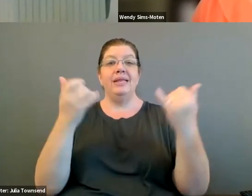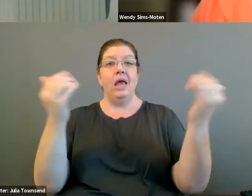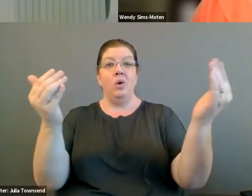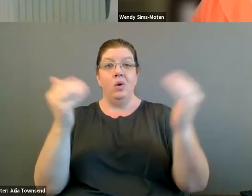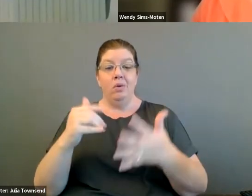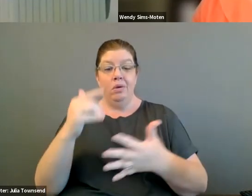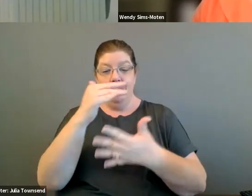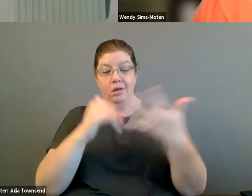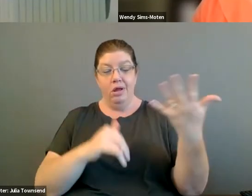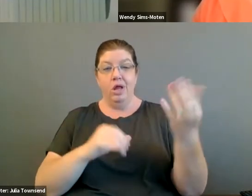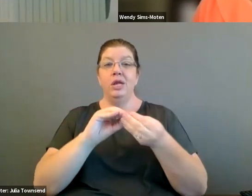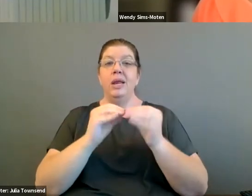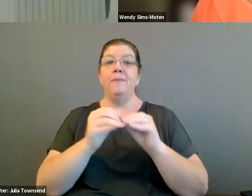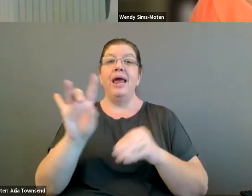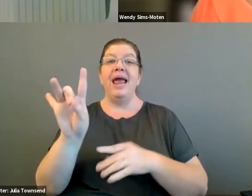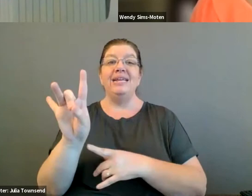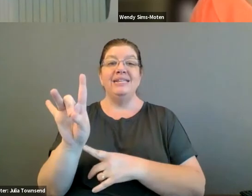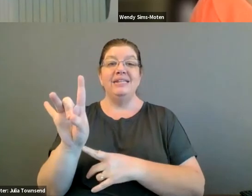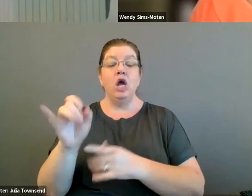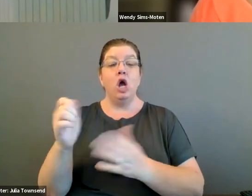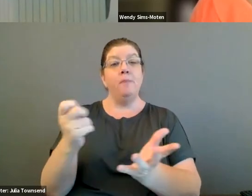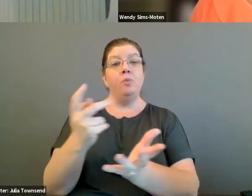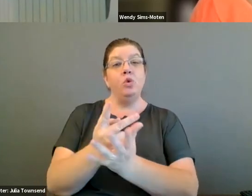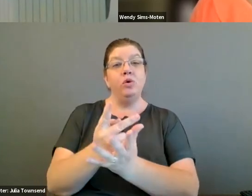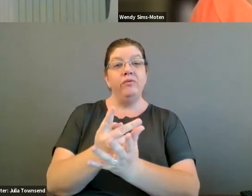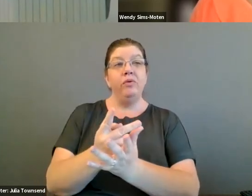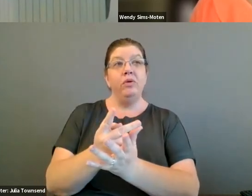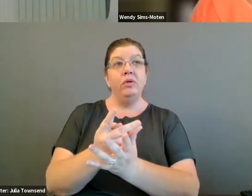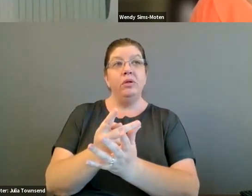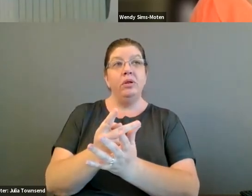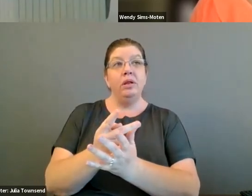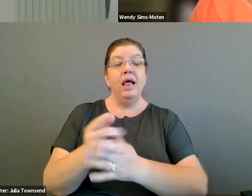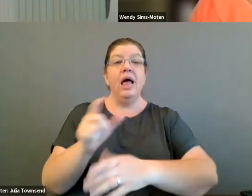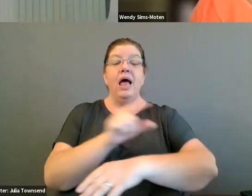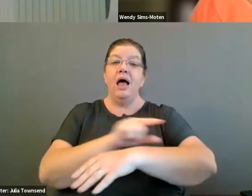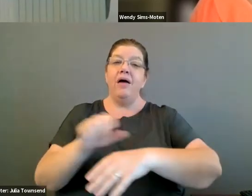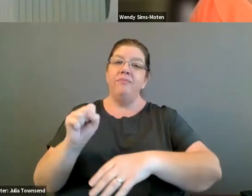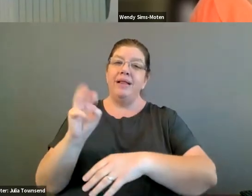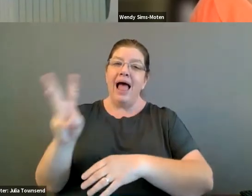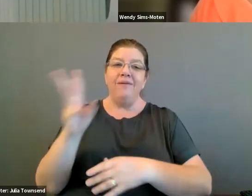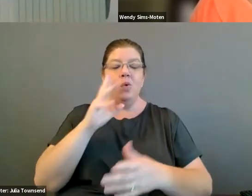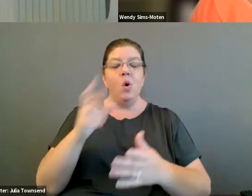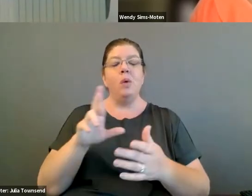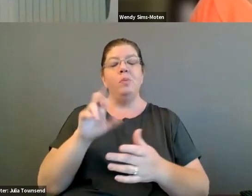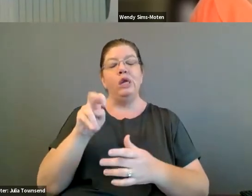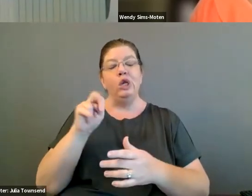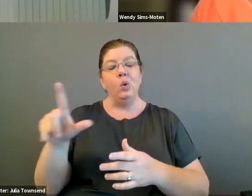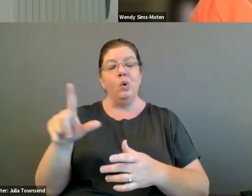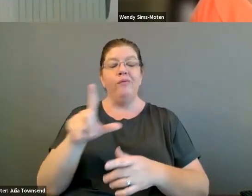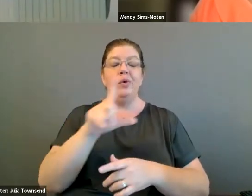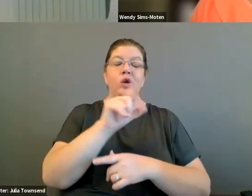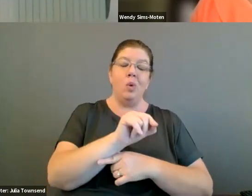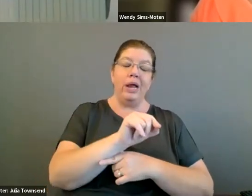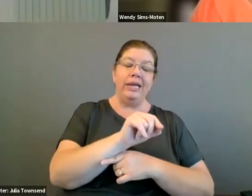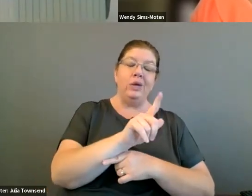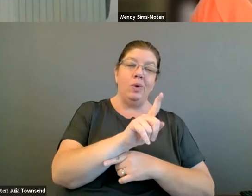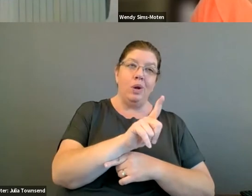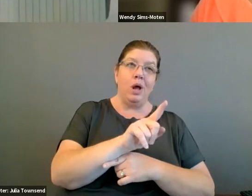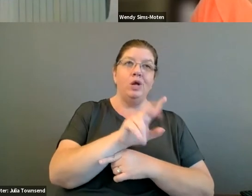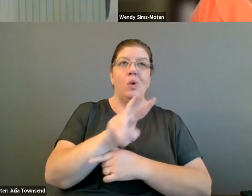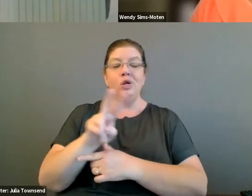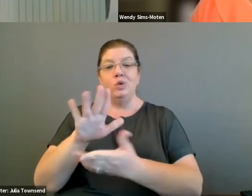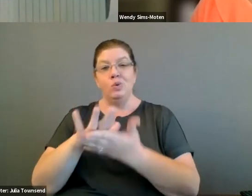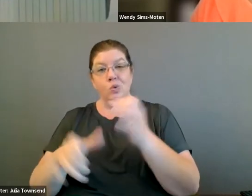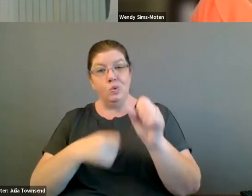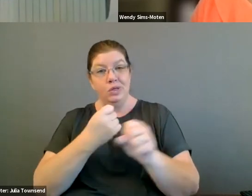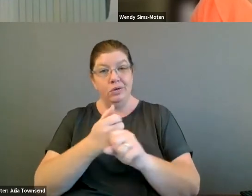number 8, which is the approval of platform renewals for the 2021-22 school year. Shall I turn